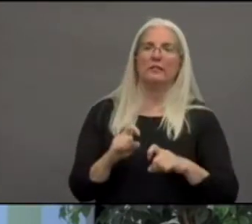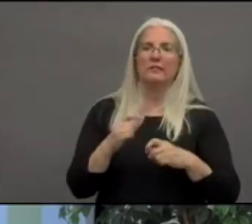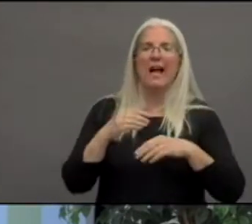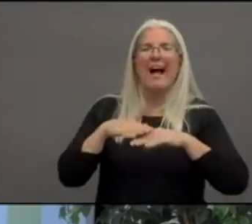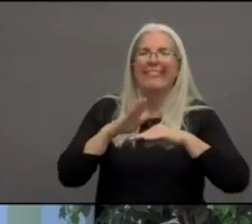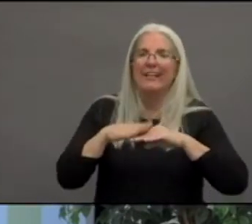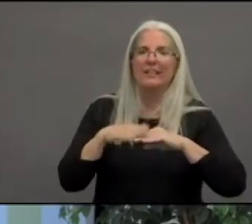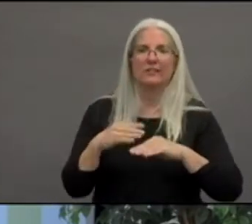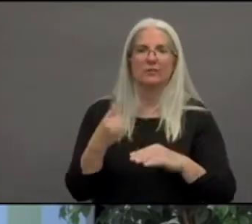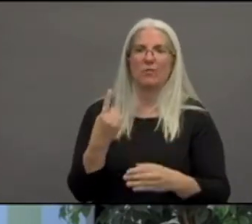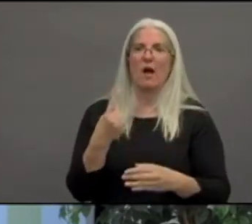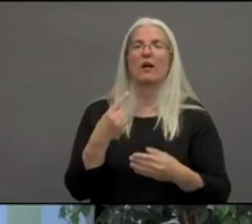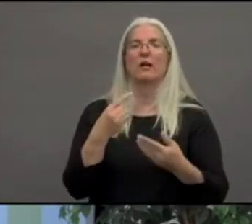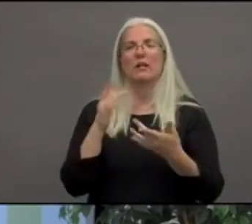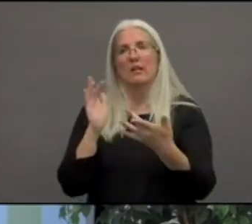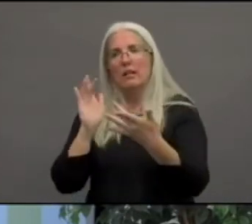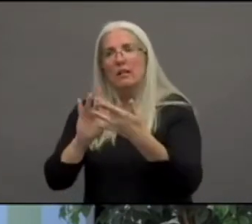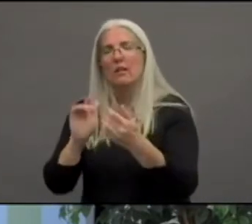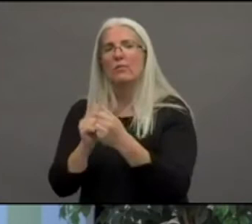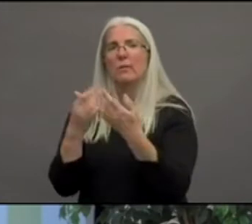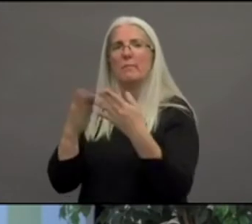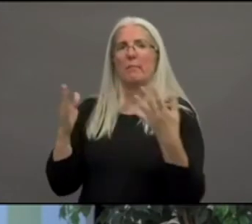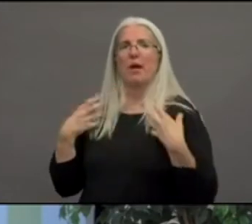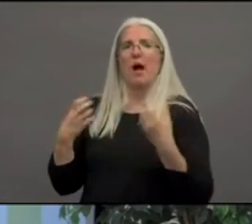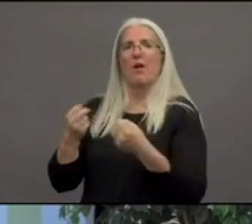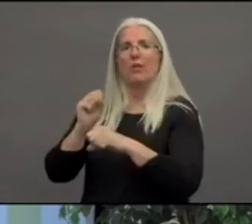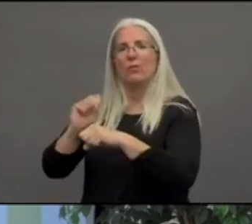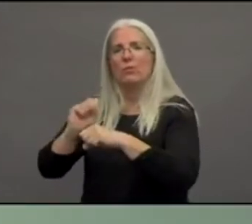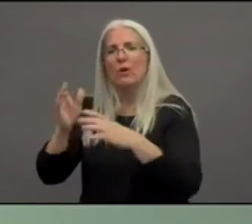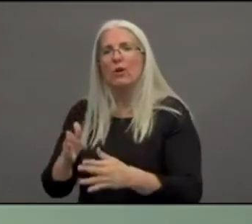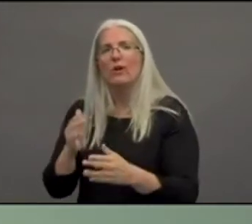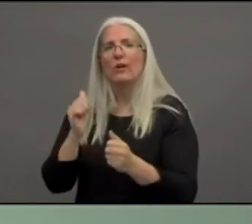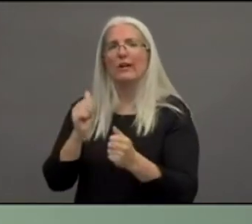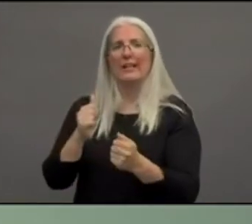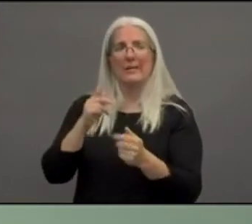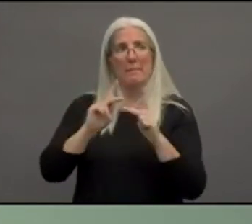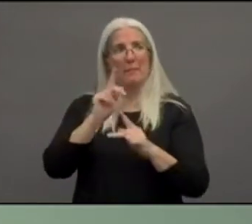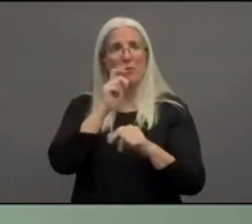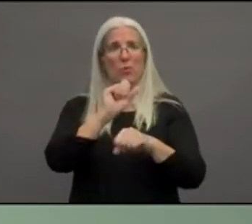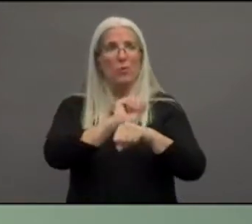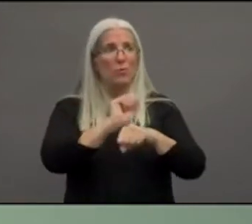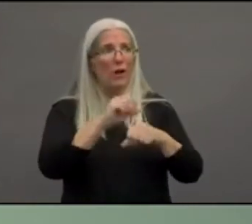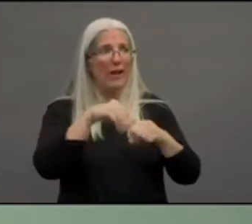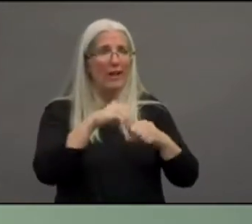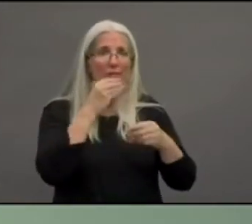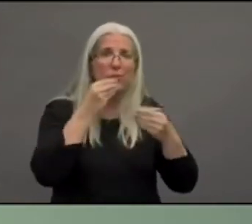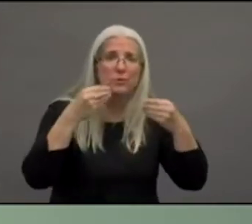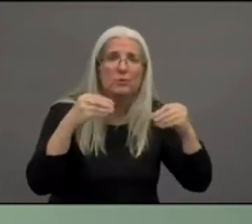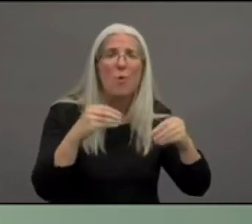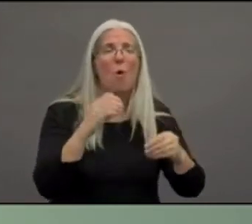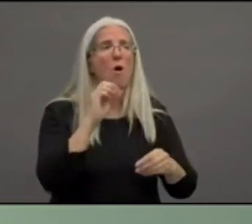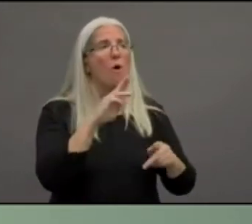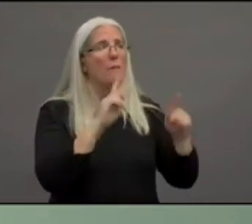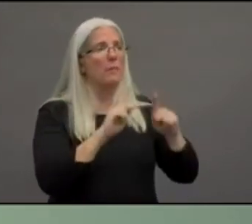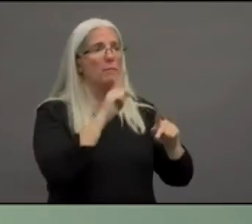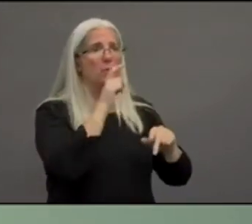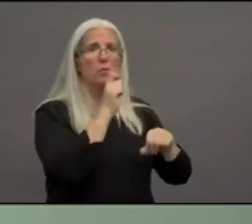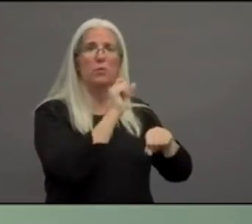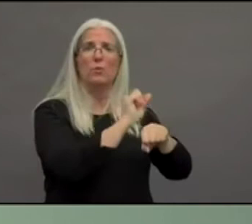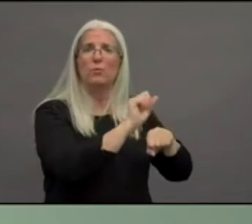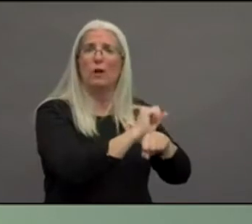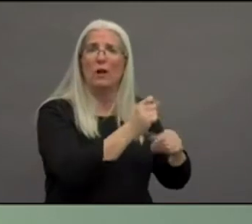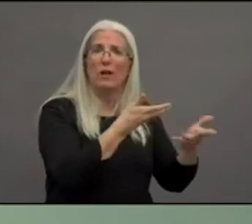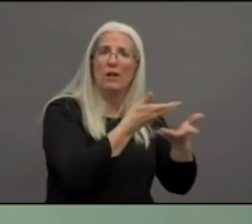healthcare workers, frontline employees, first responders, grocery workers, but as well as those who attended, say, a large gathering